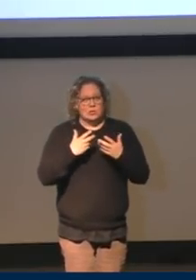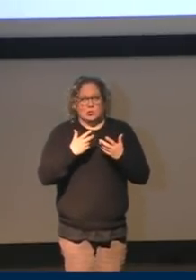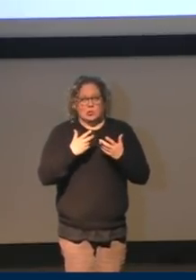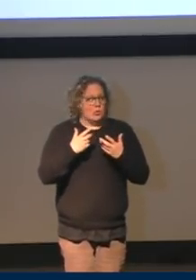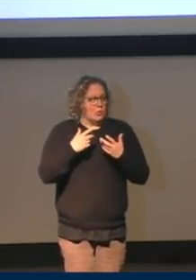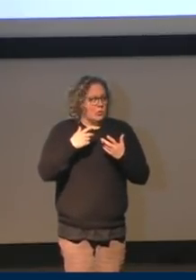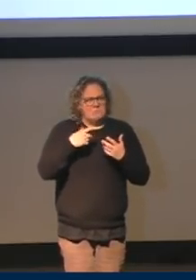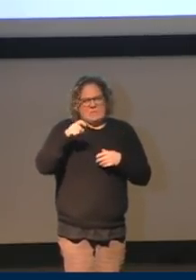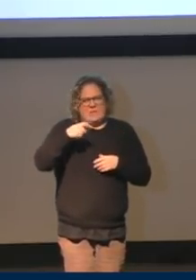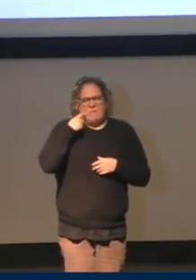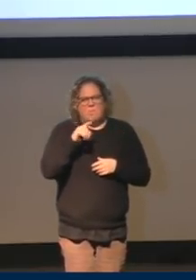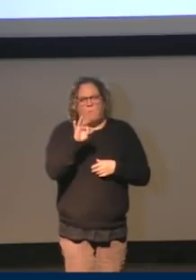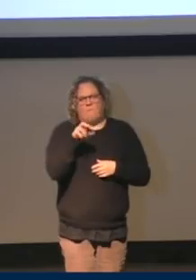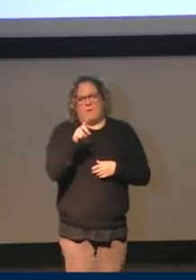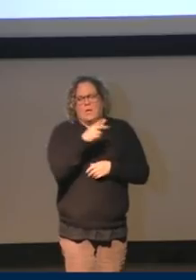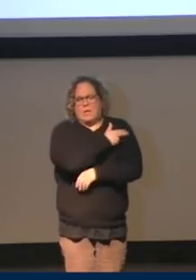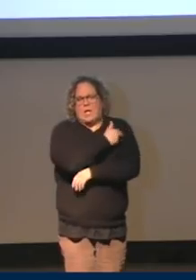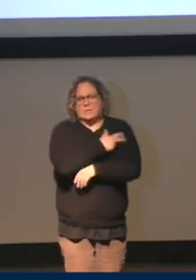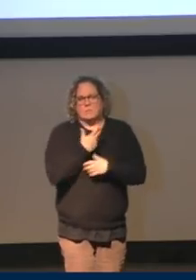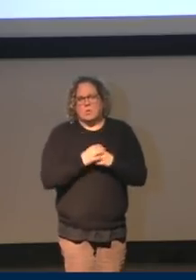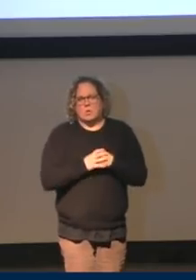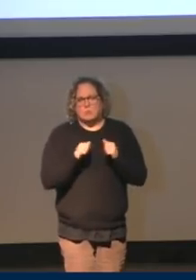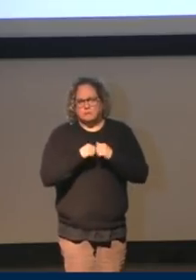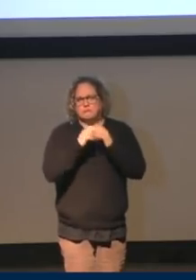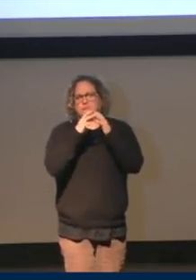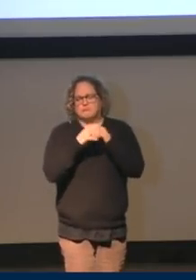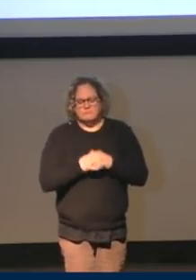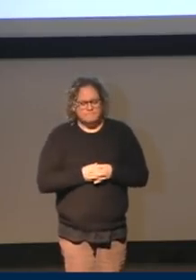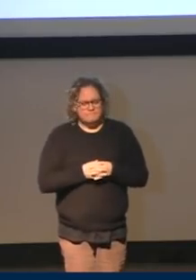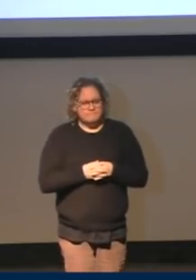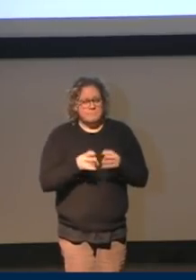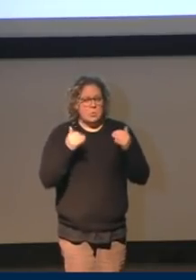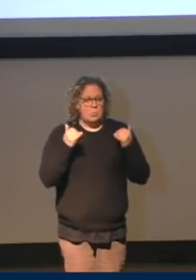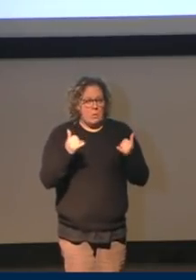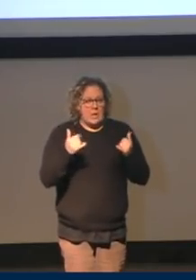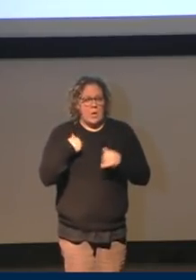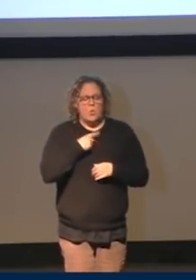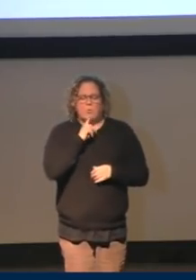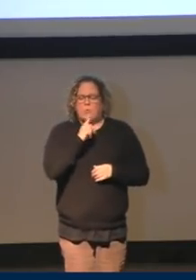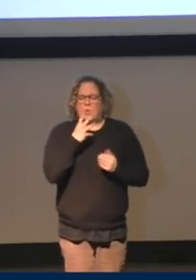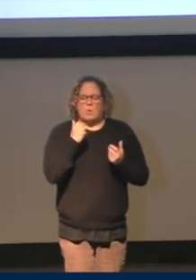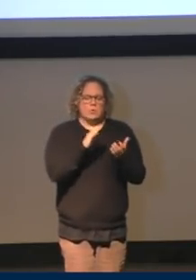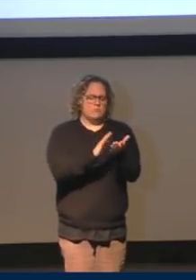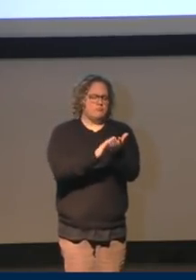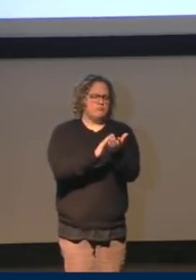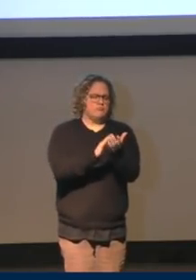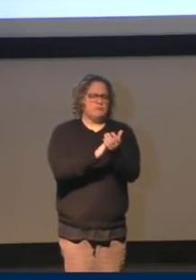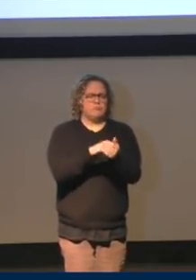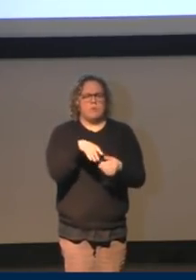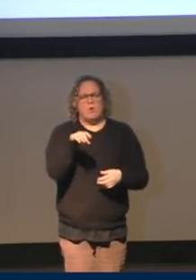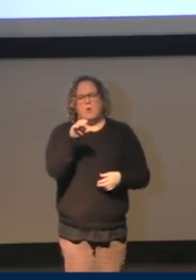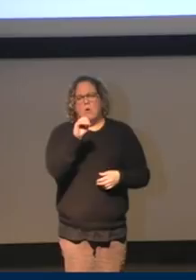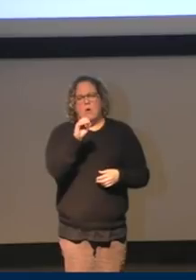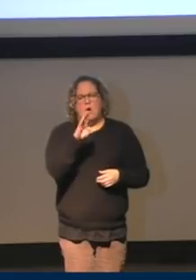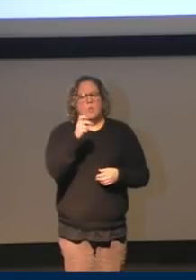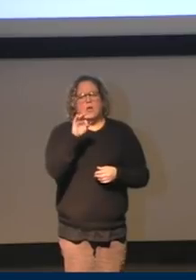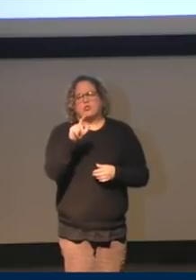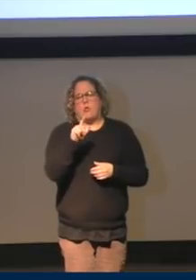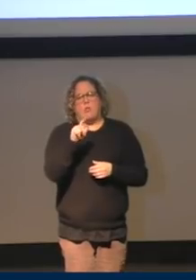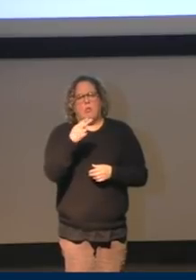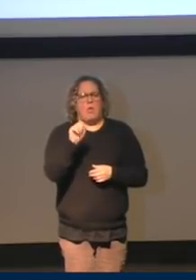field hospital. One of the shout outs today is really to occupational health. They have been in this 100% from day